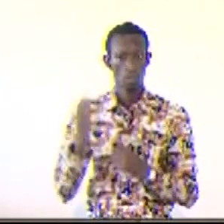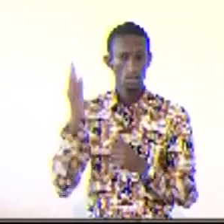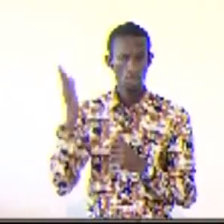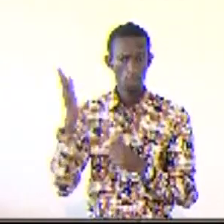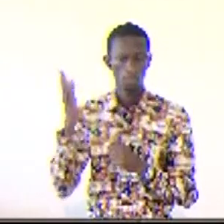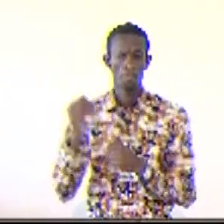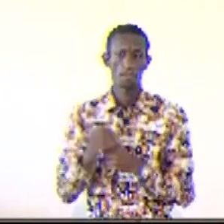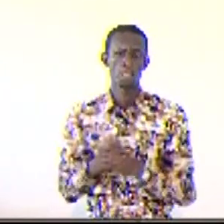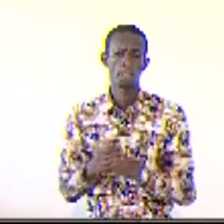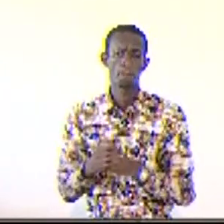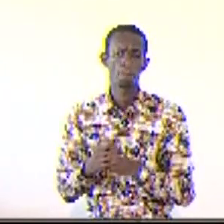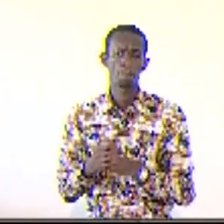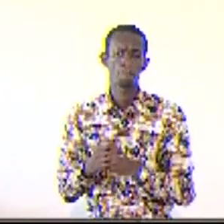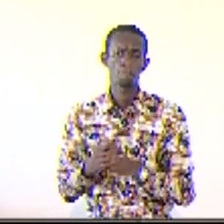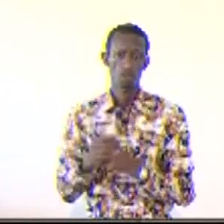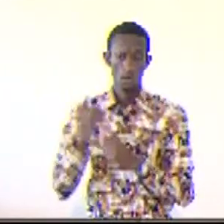influence the